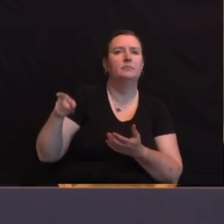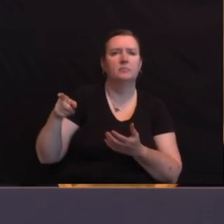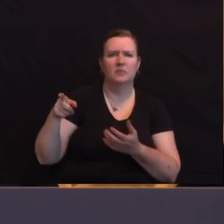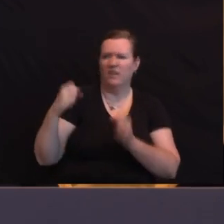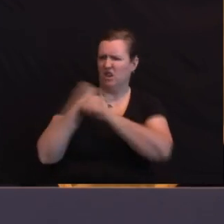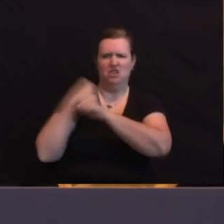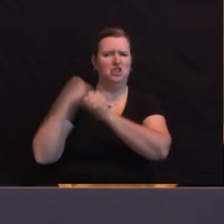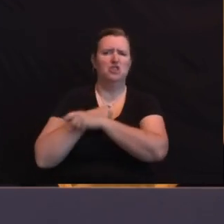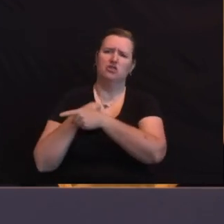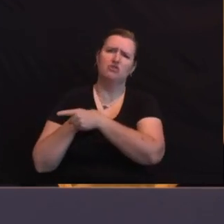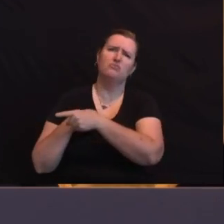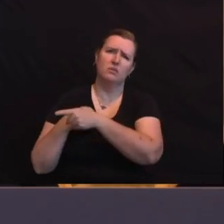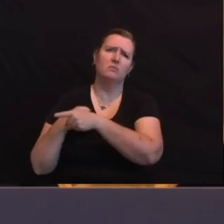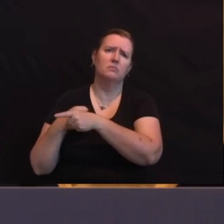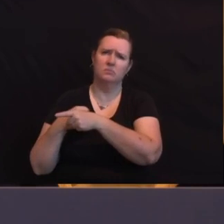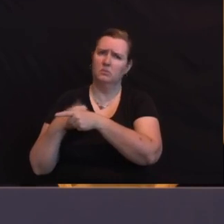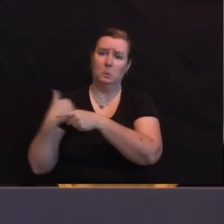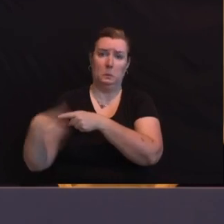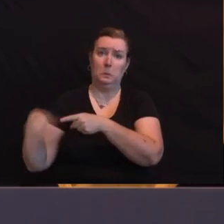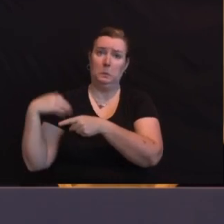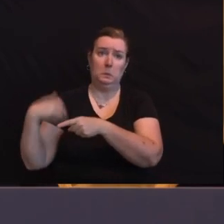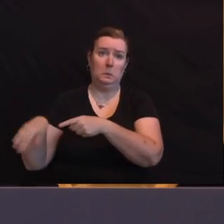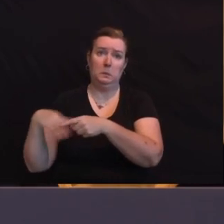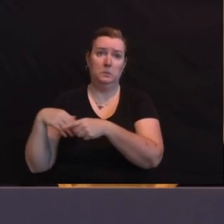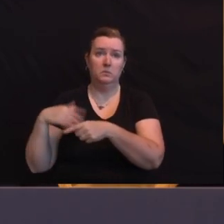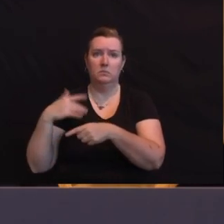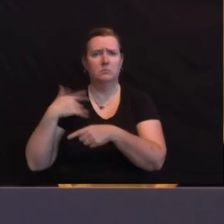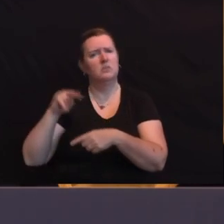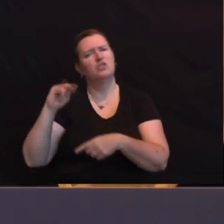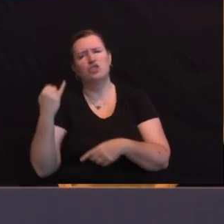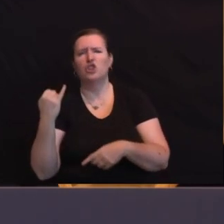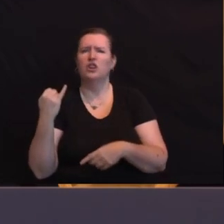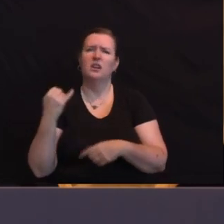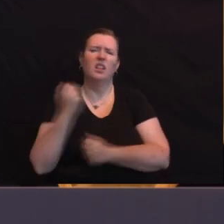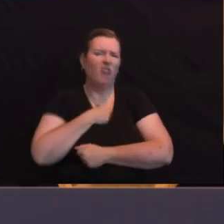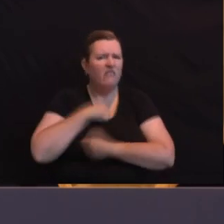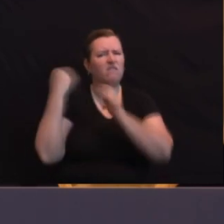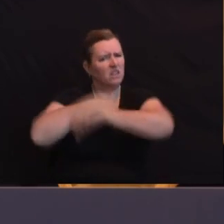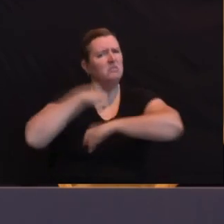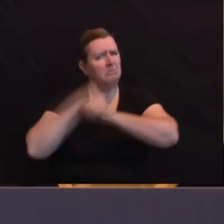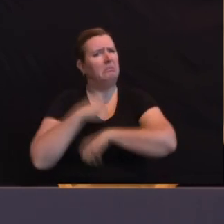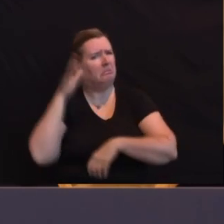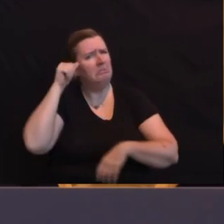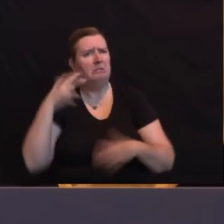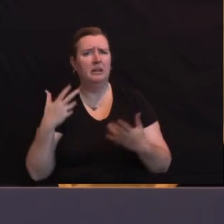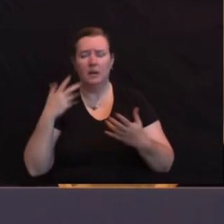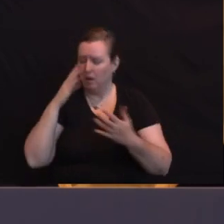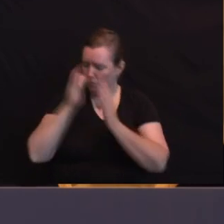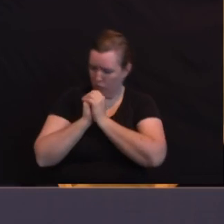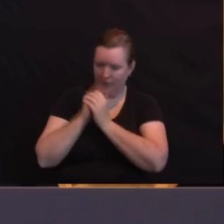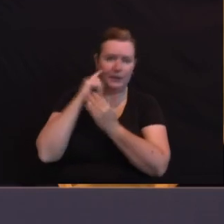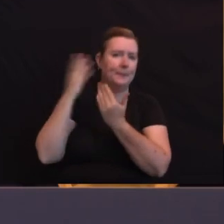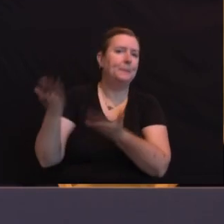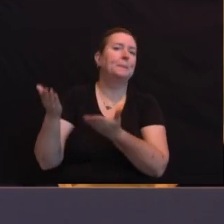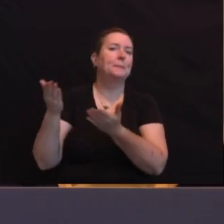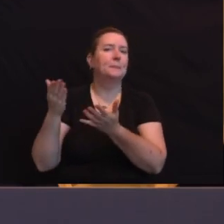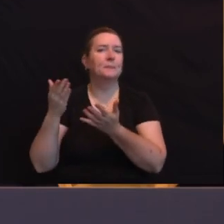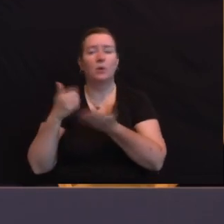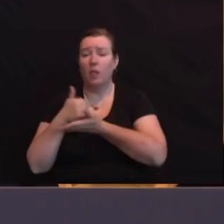it. He's the quintessential Jersey fighter. So we're all with him in thoughts, prayers, and we're here to do whatever we can for